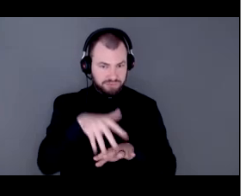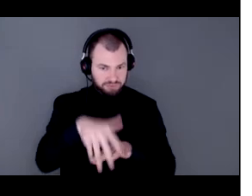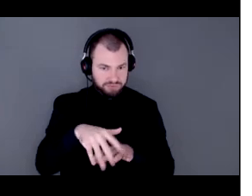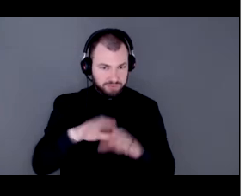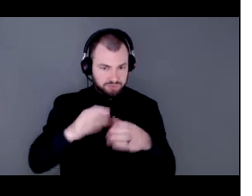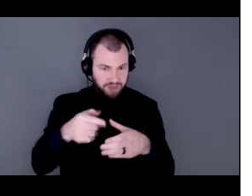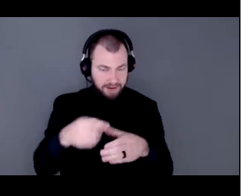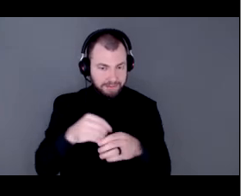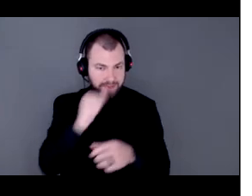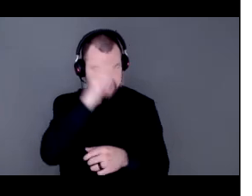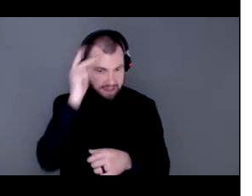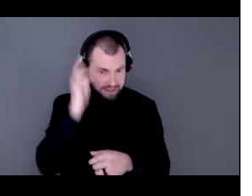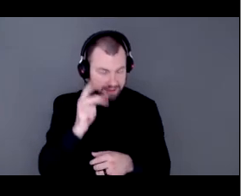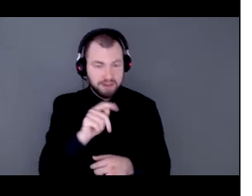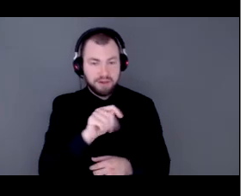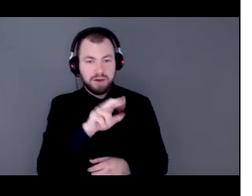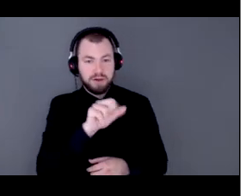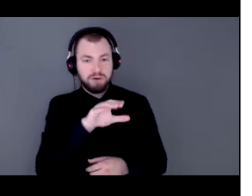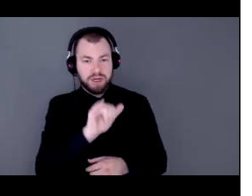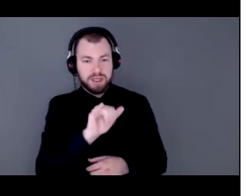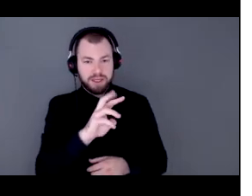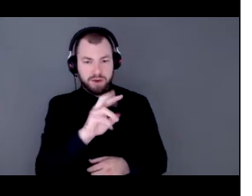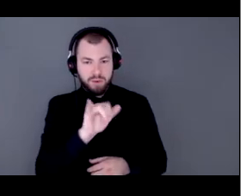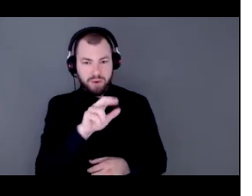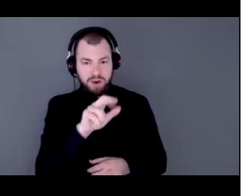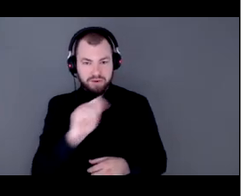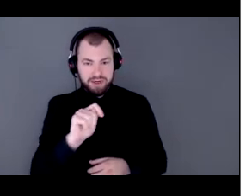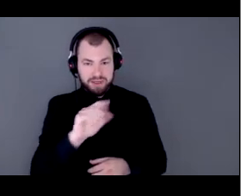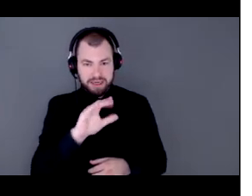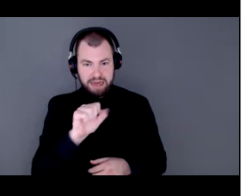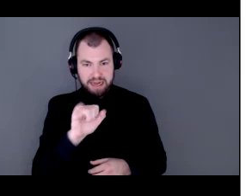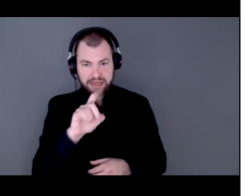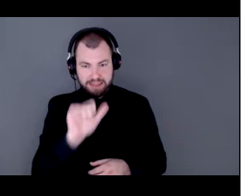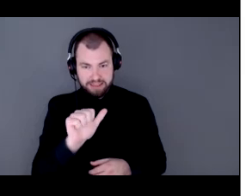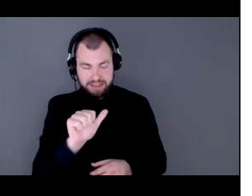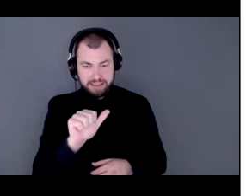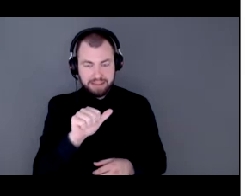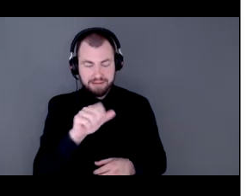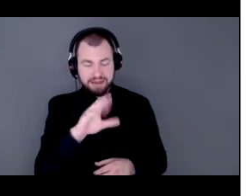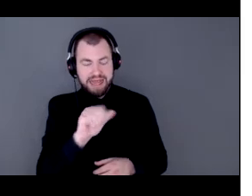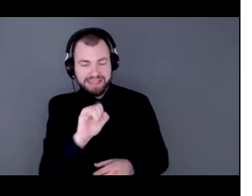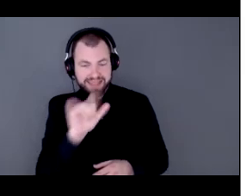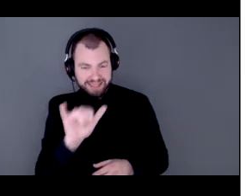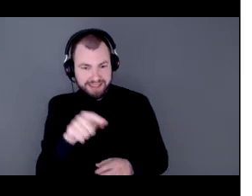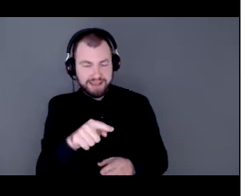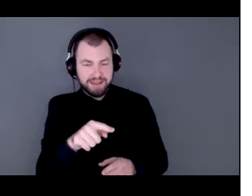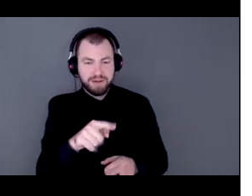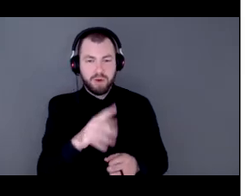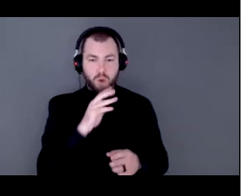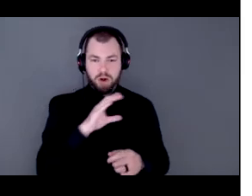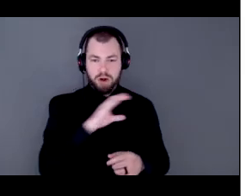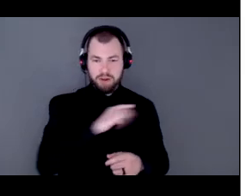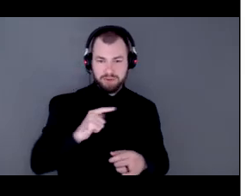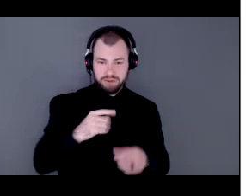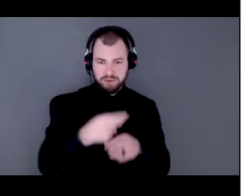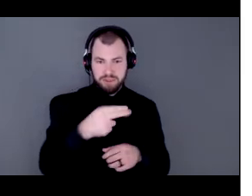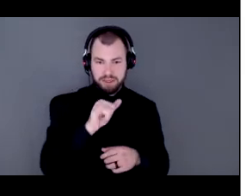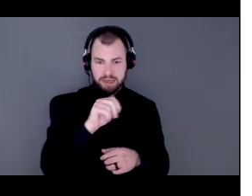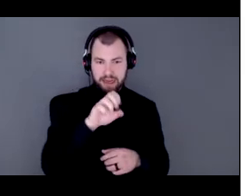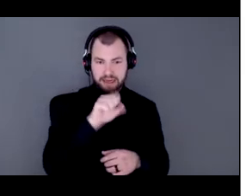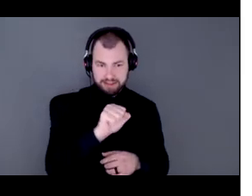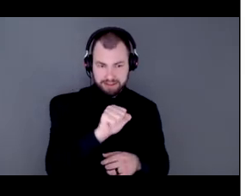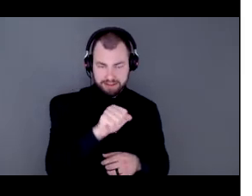Cassidy with the Tak-Chinook Watershed Council in Haines, the Haines Friends of Recycling, including